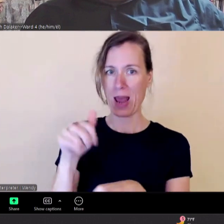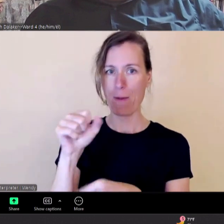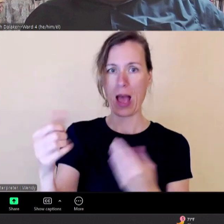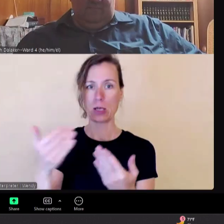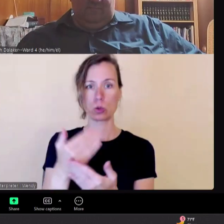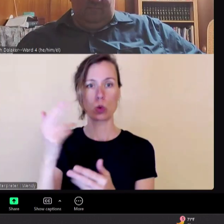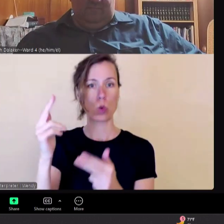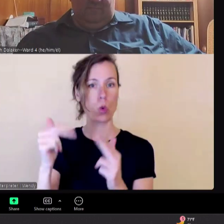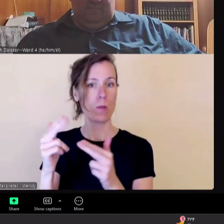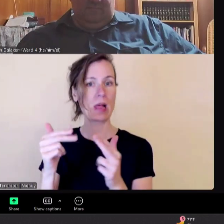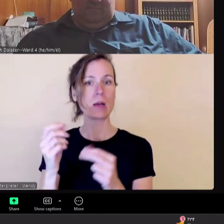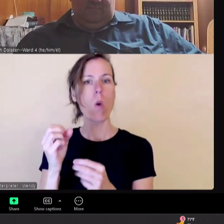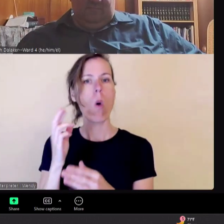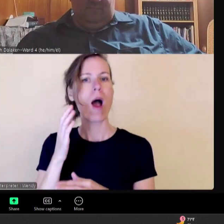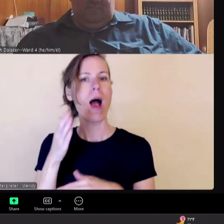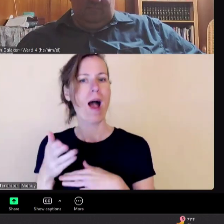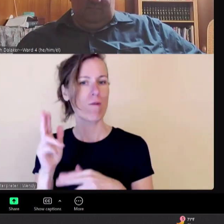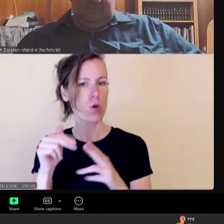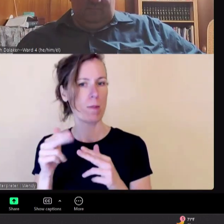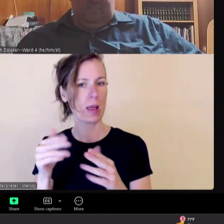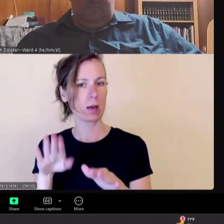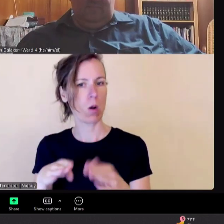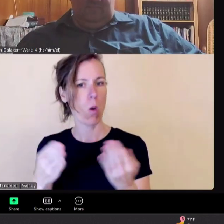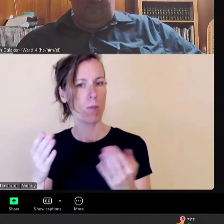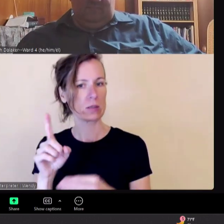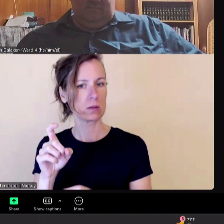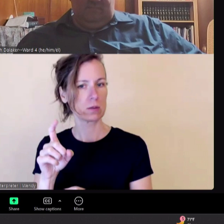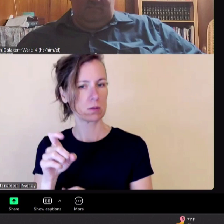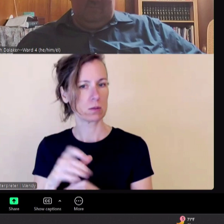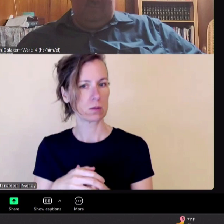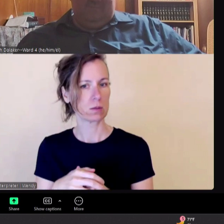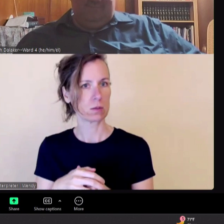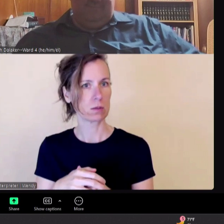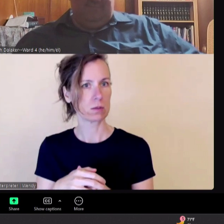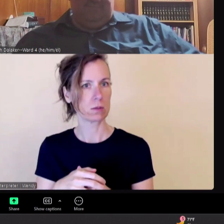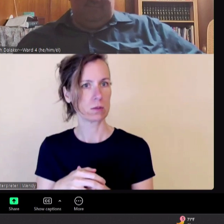little after the building opens? And since Mr. Bremen is here, I wanted to ask.